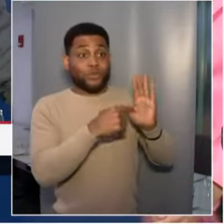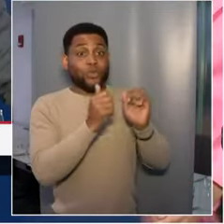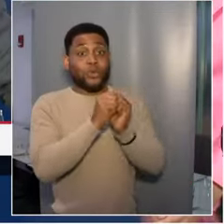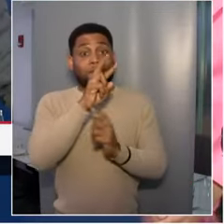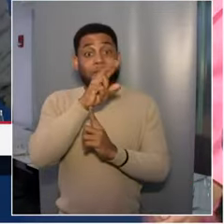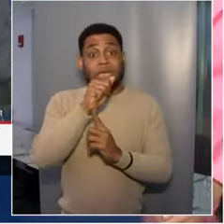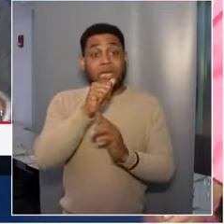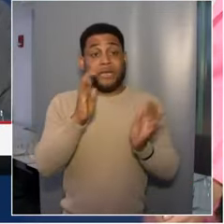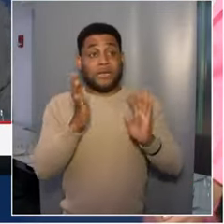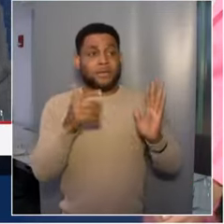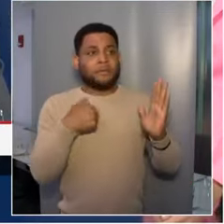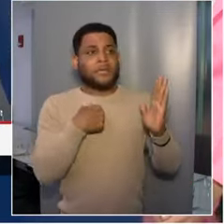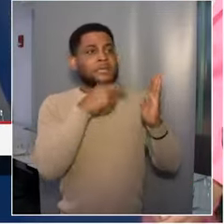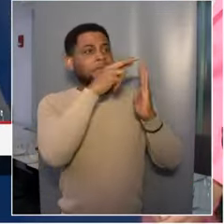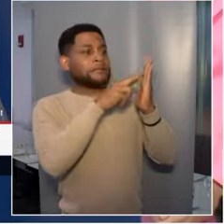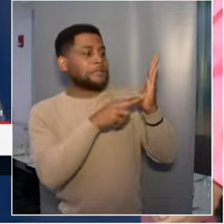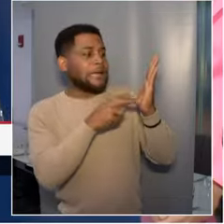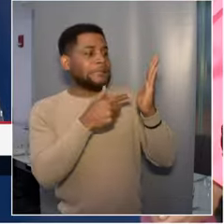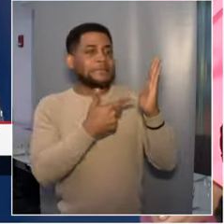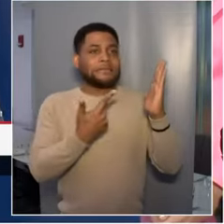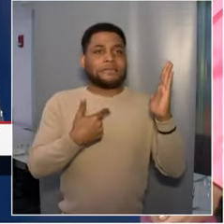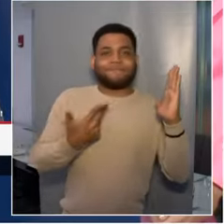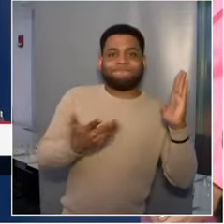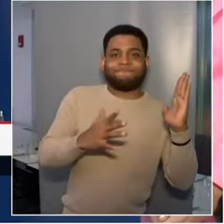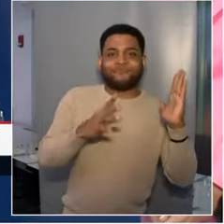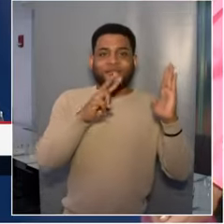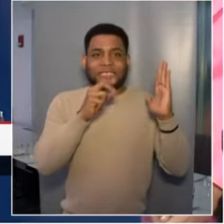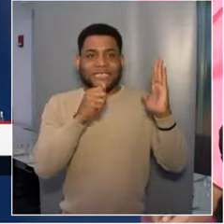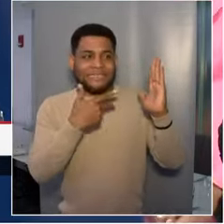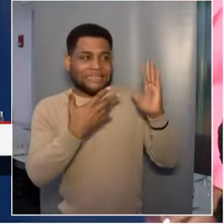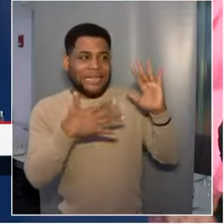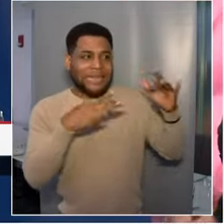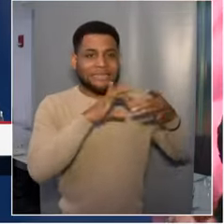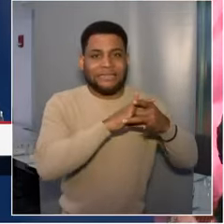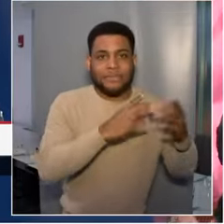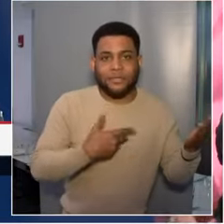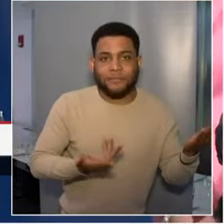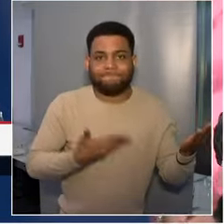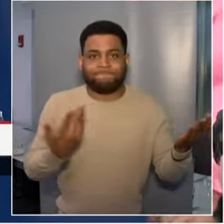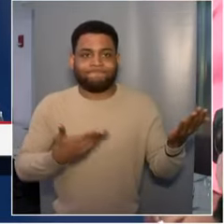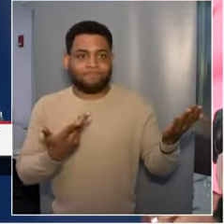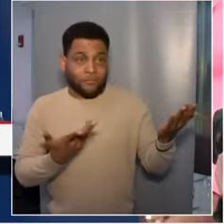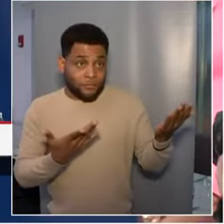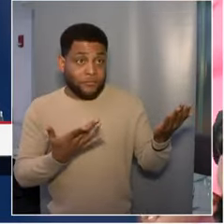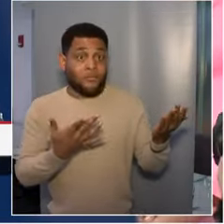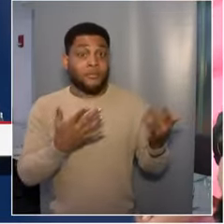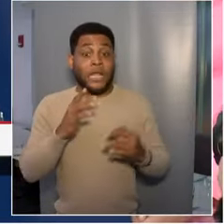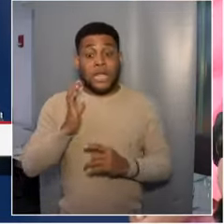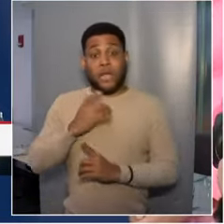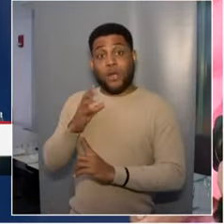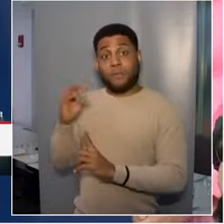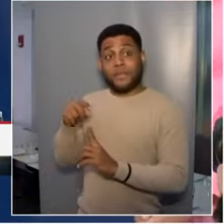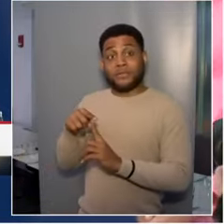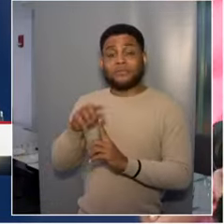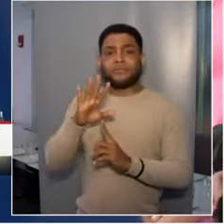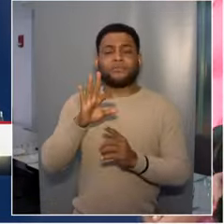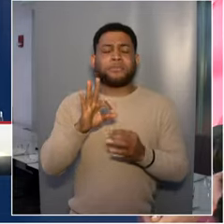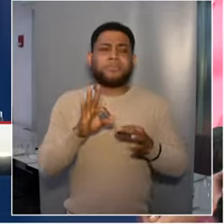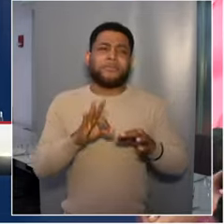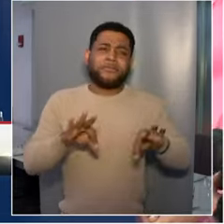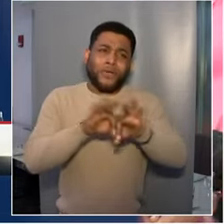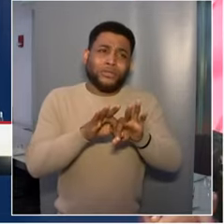together. And so we are an incredibly valuable company. Forbes just said we're worth $6 billion.